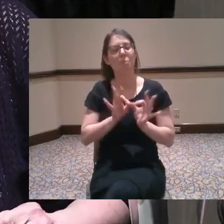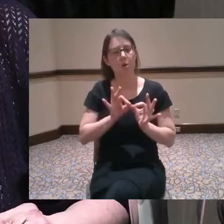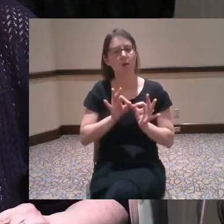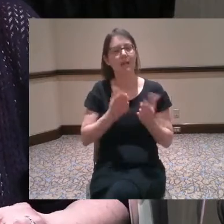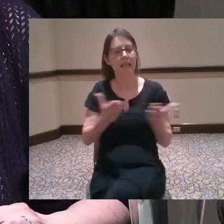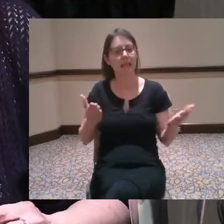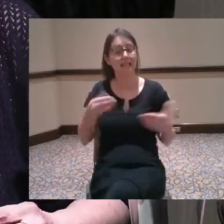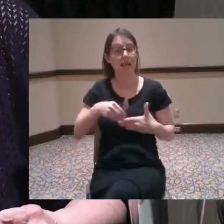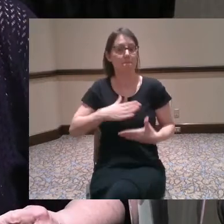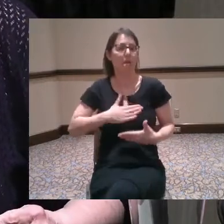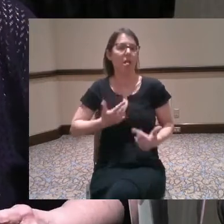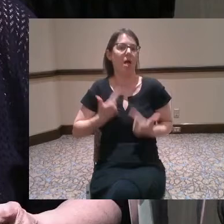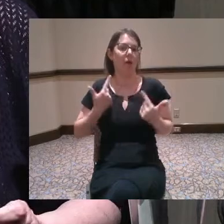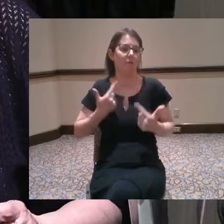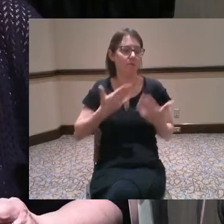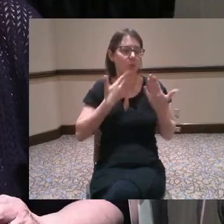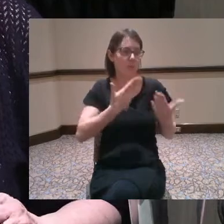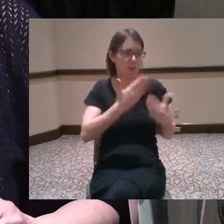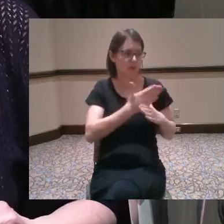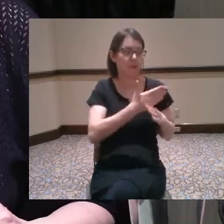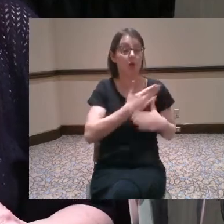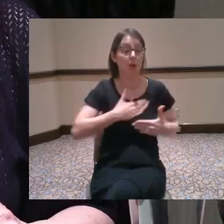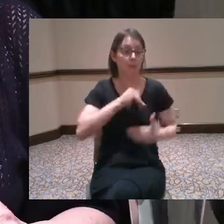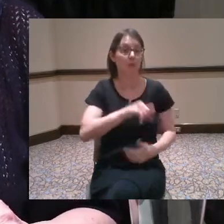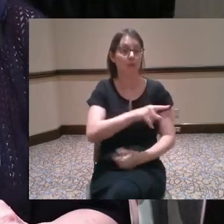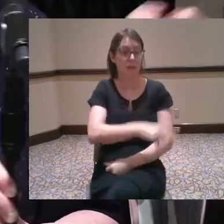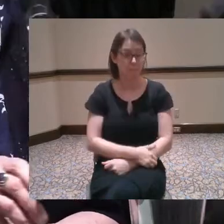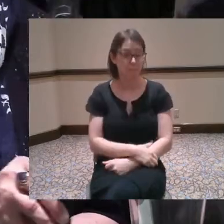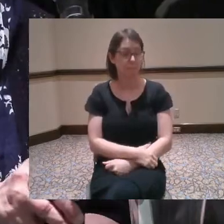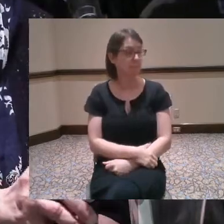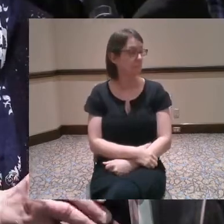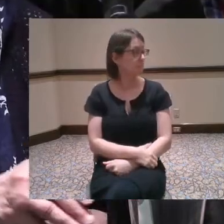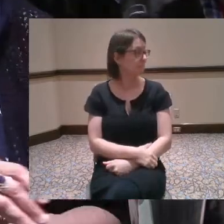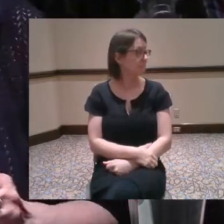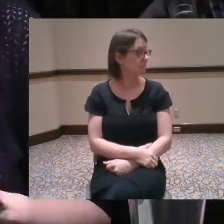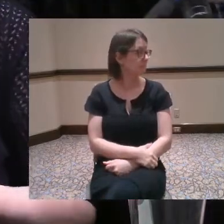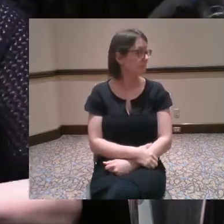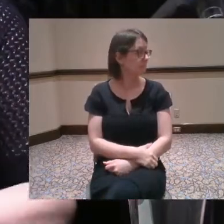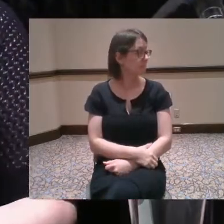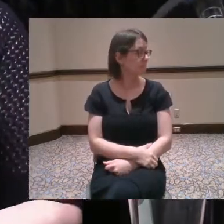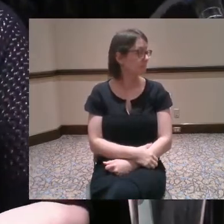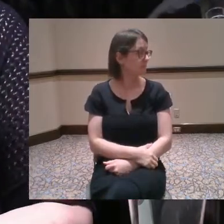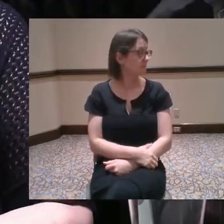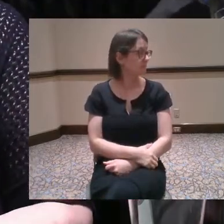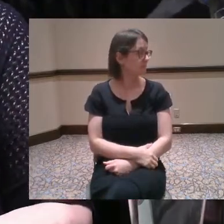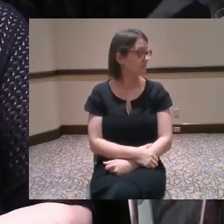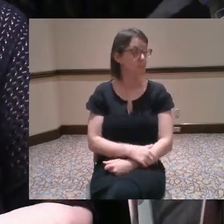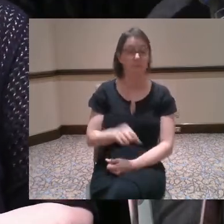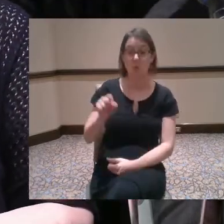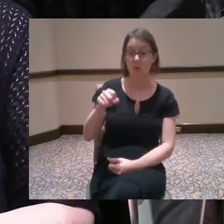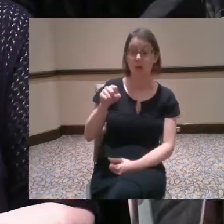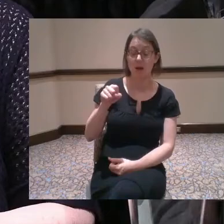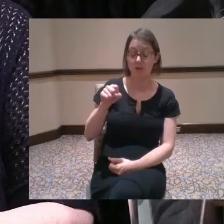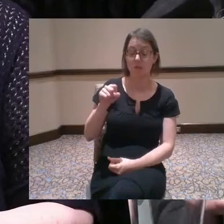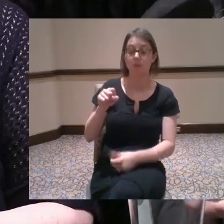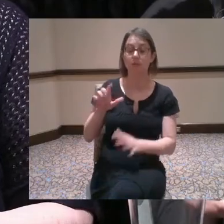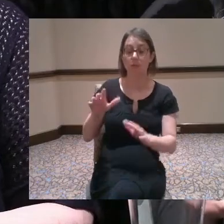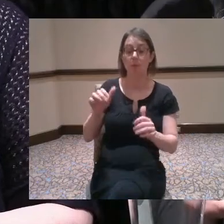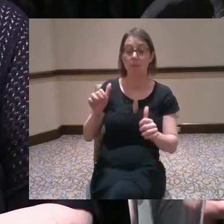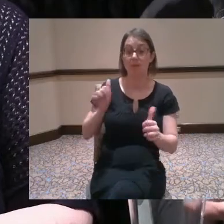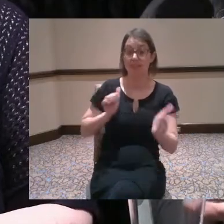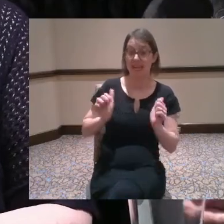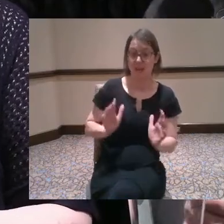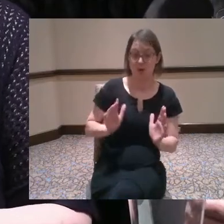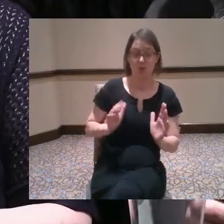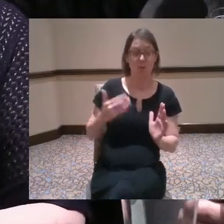in my life. So thank you for sharing. I appreciate that. Yeah, especially an ephemeral art form like theater, it